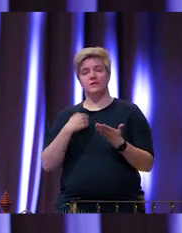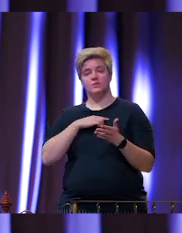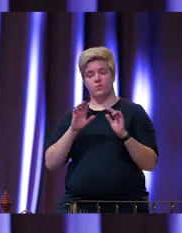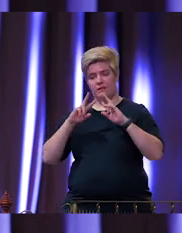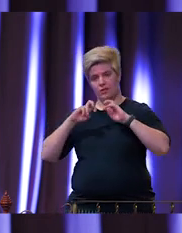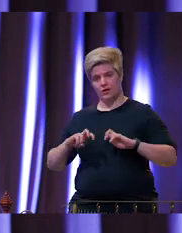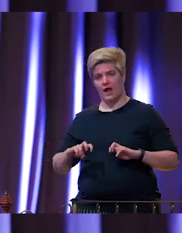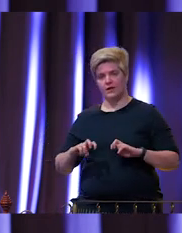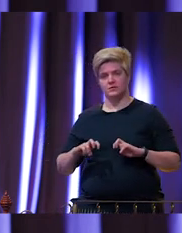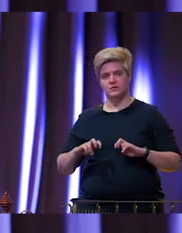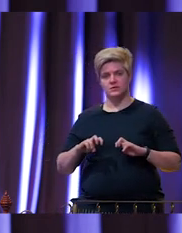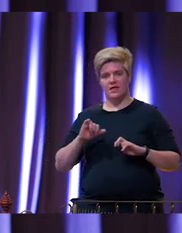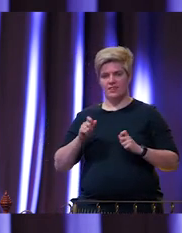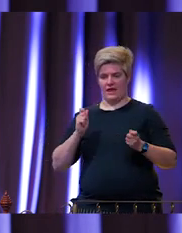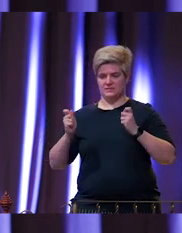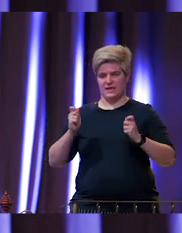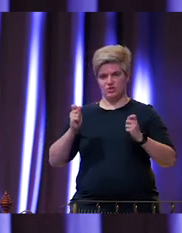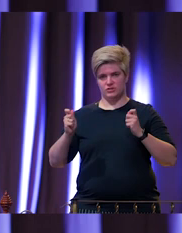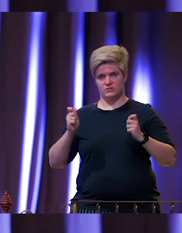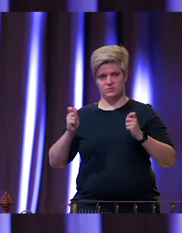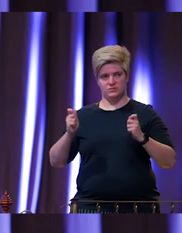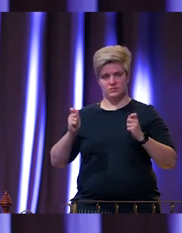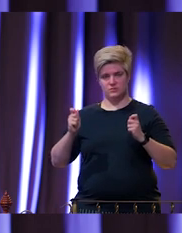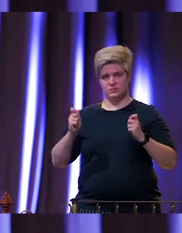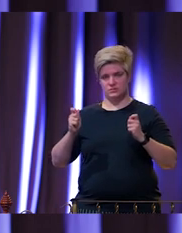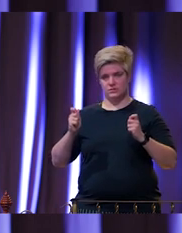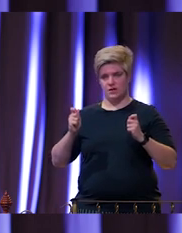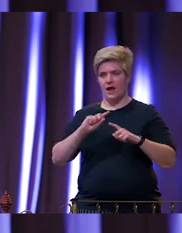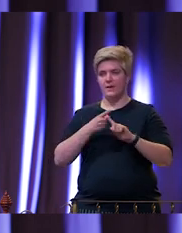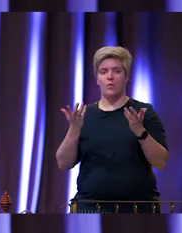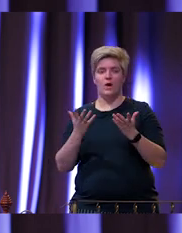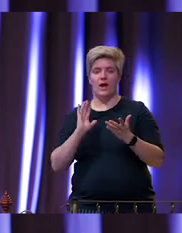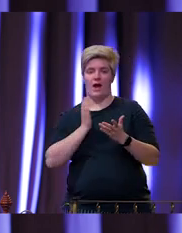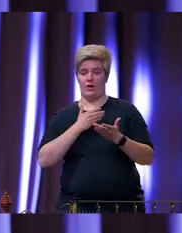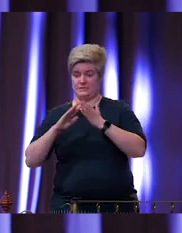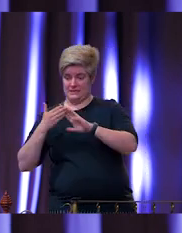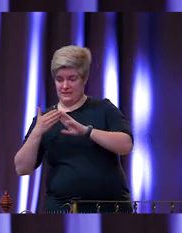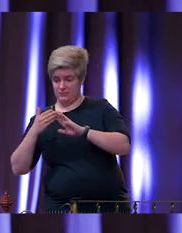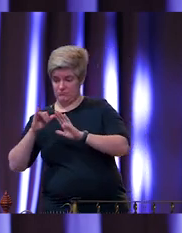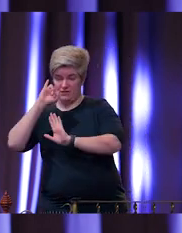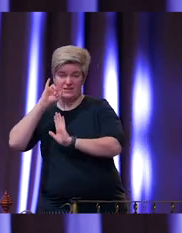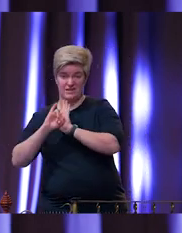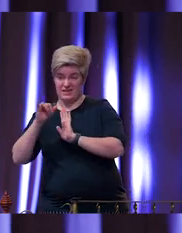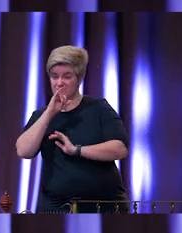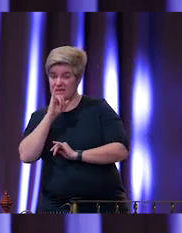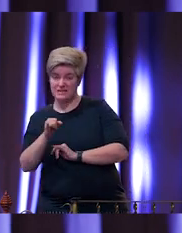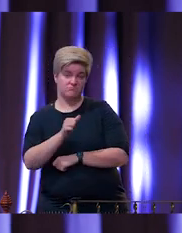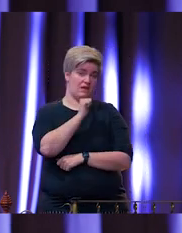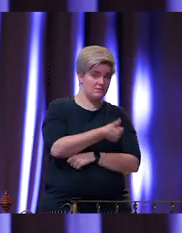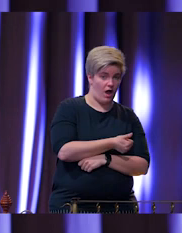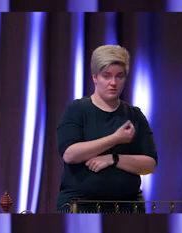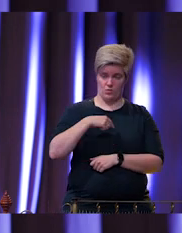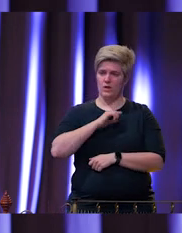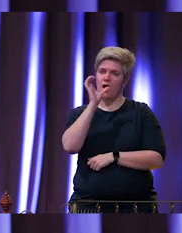that tension between of what our city is and is not. So we are an unusual city in that